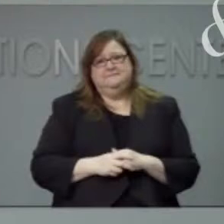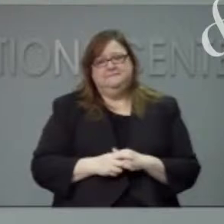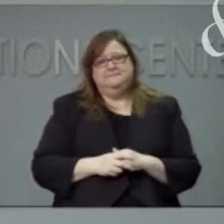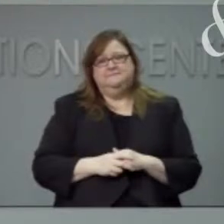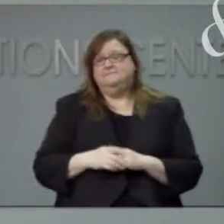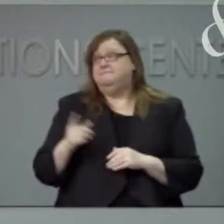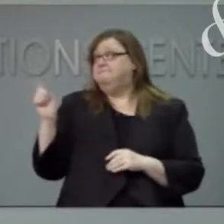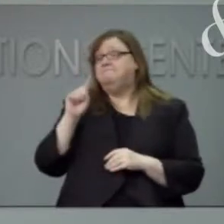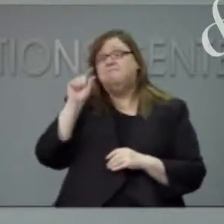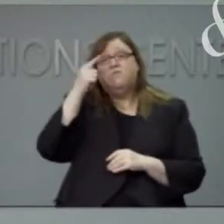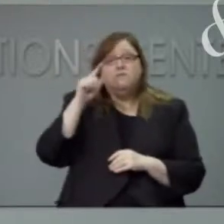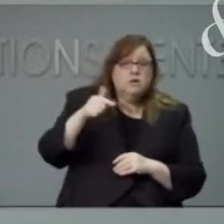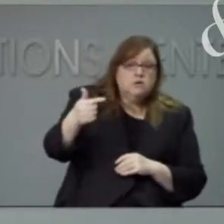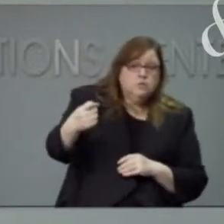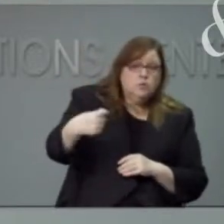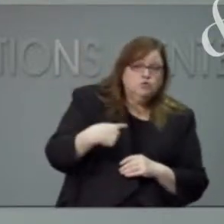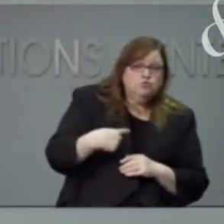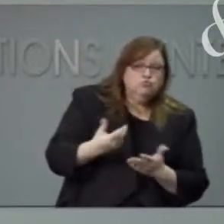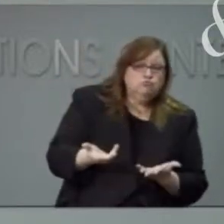Next question,